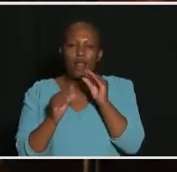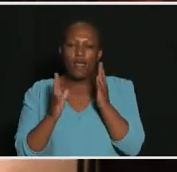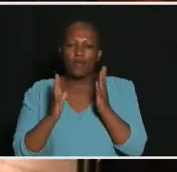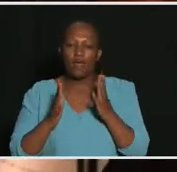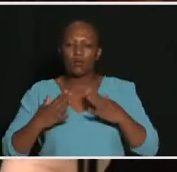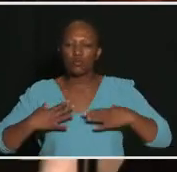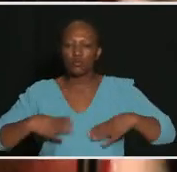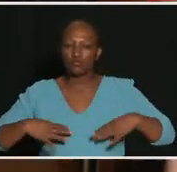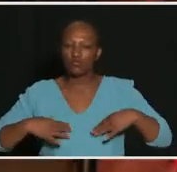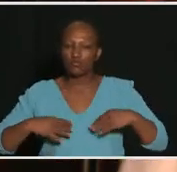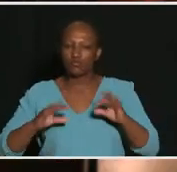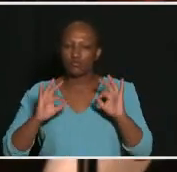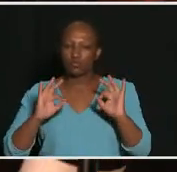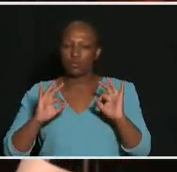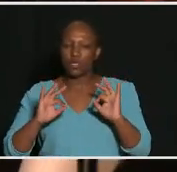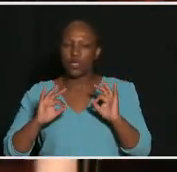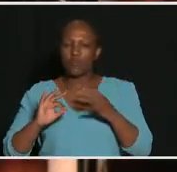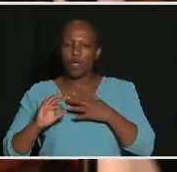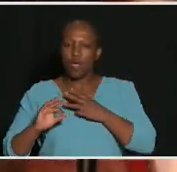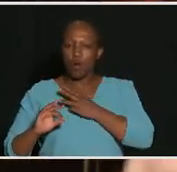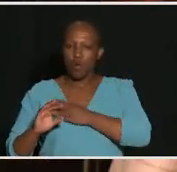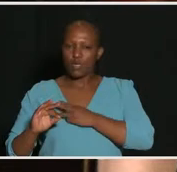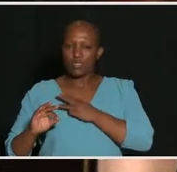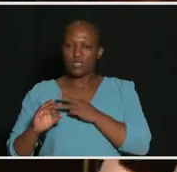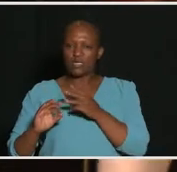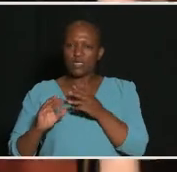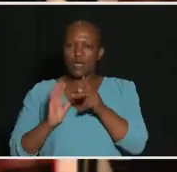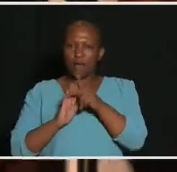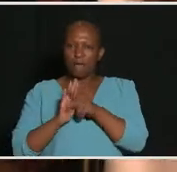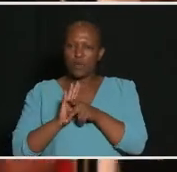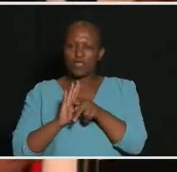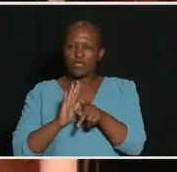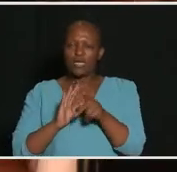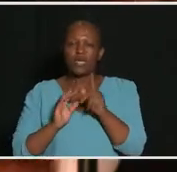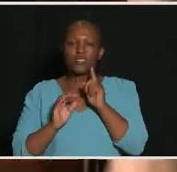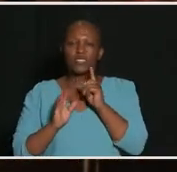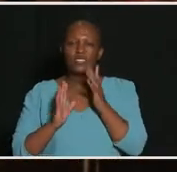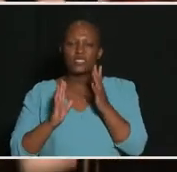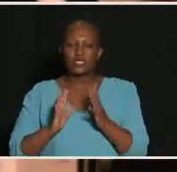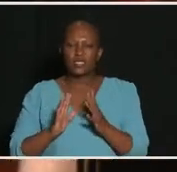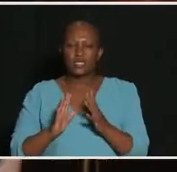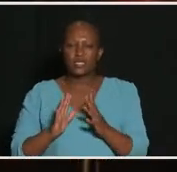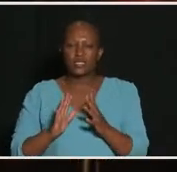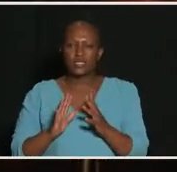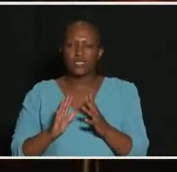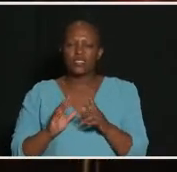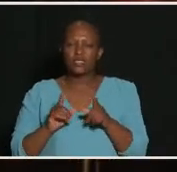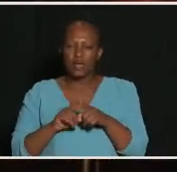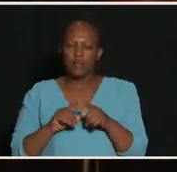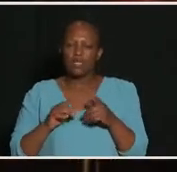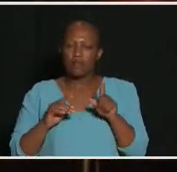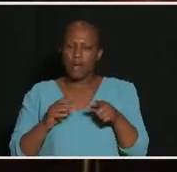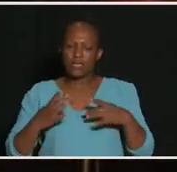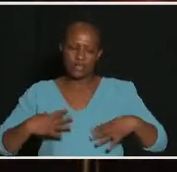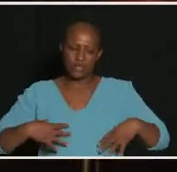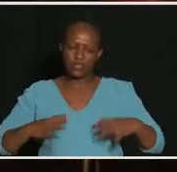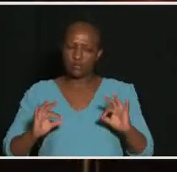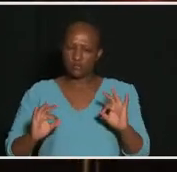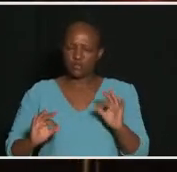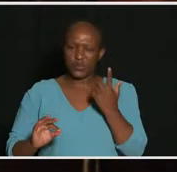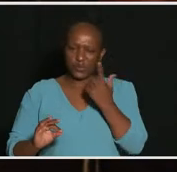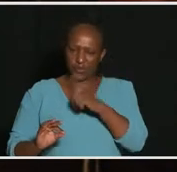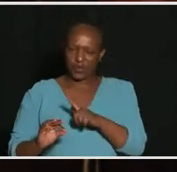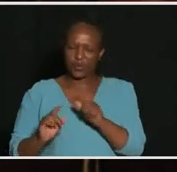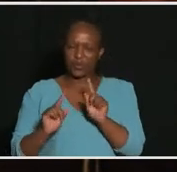I wish there was a policy if there isn't for our Educators to be presentable when they go to school